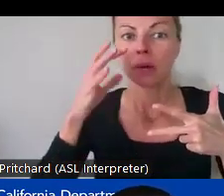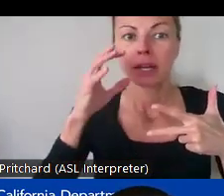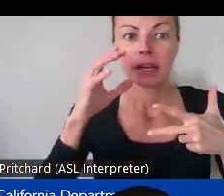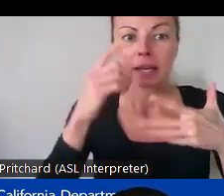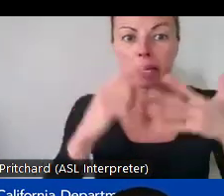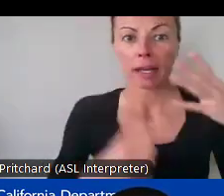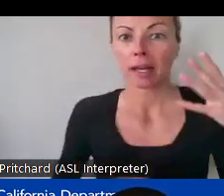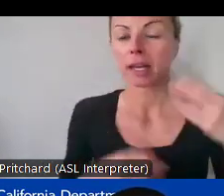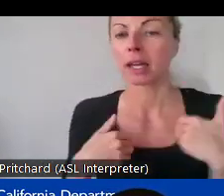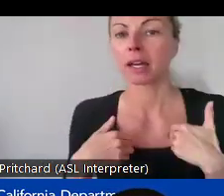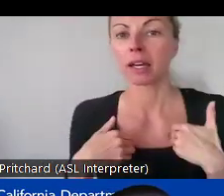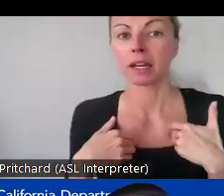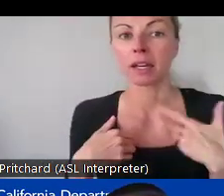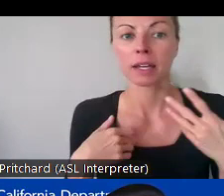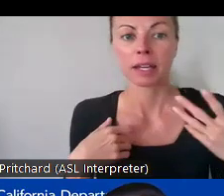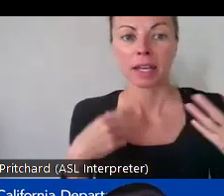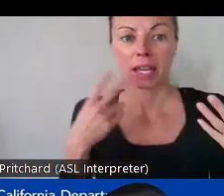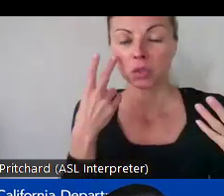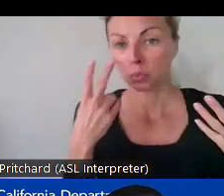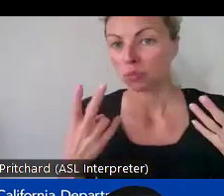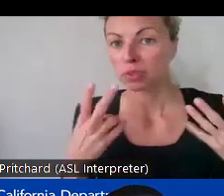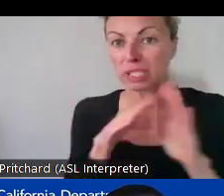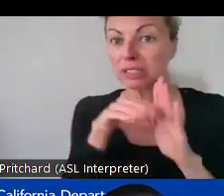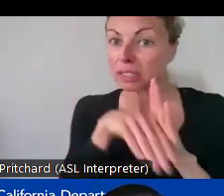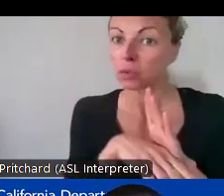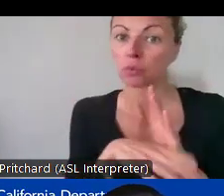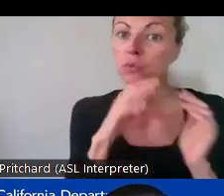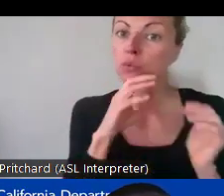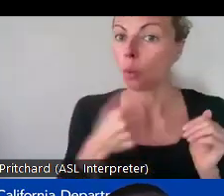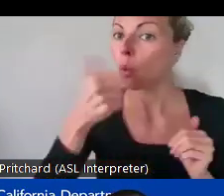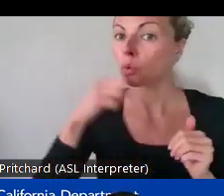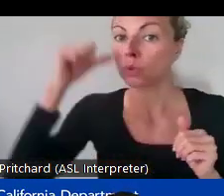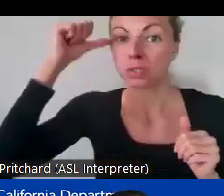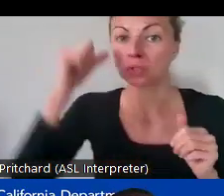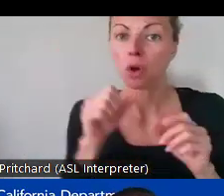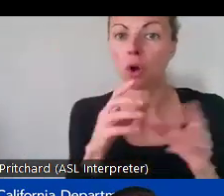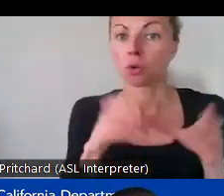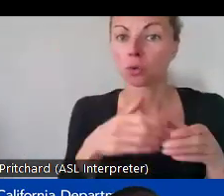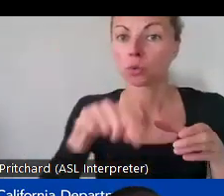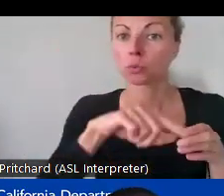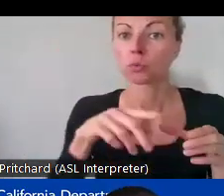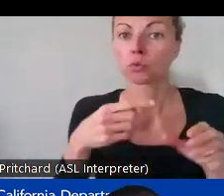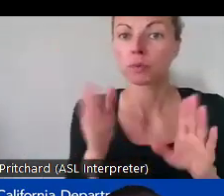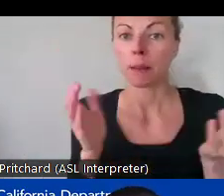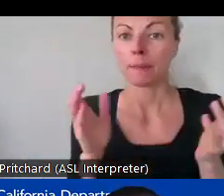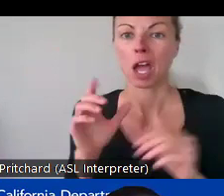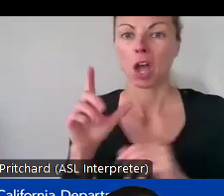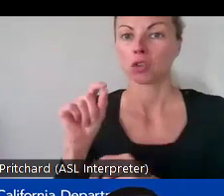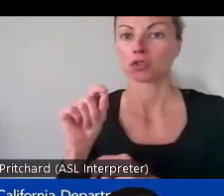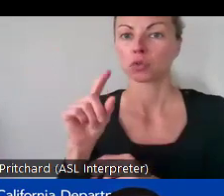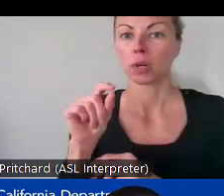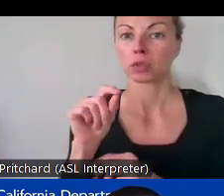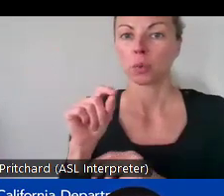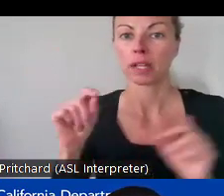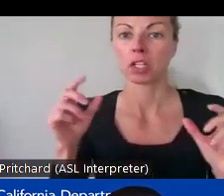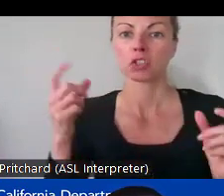to actually see a decrease in the older adult population when you compare 2020 to 2060. That's Northern